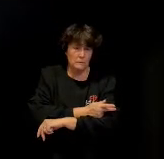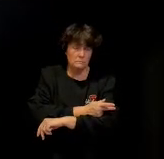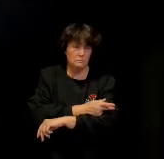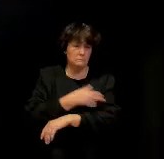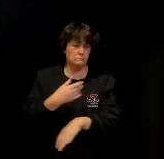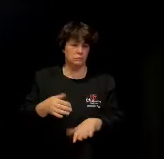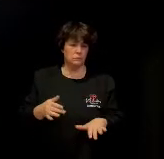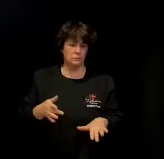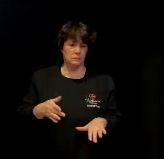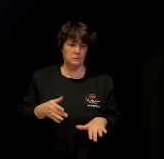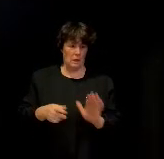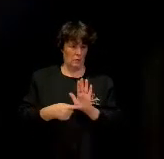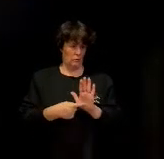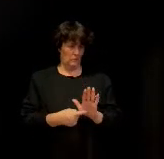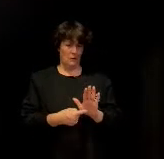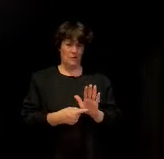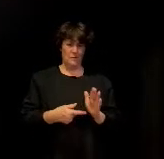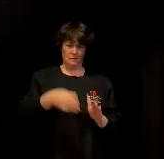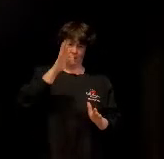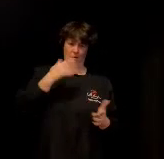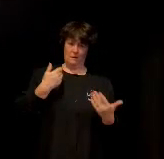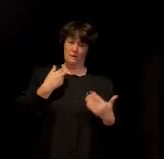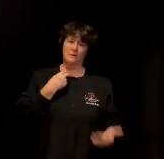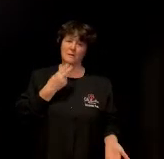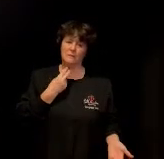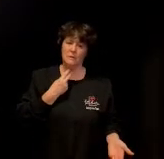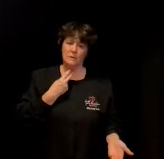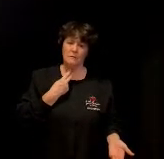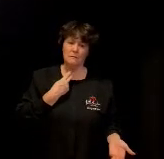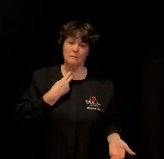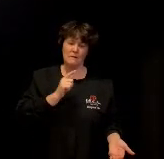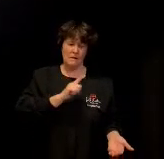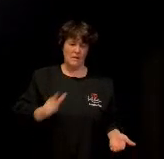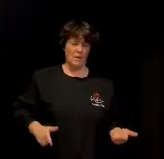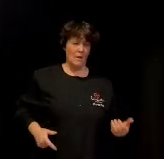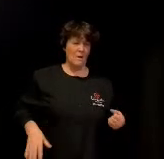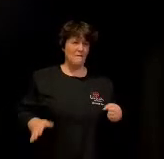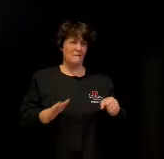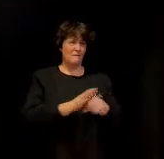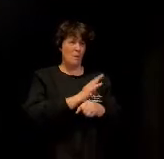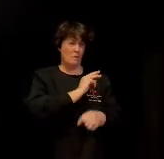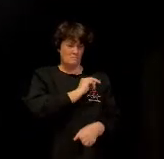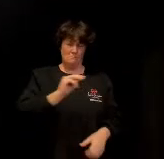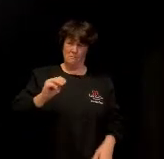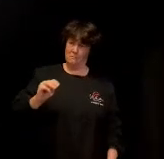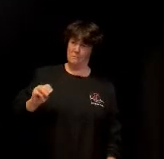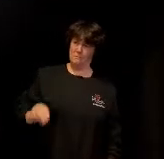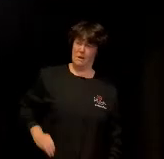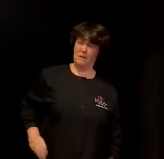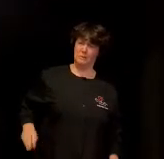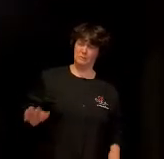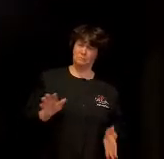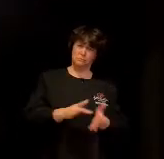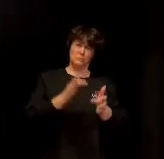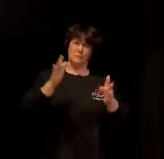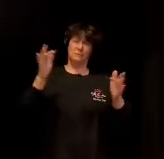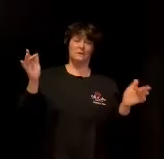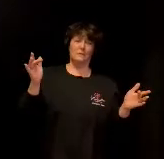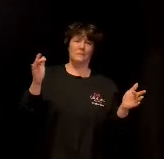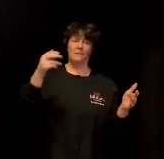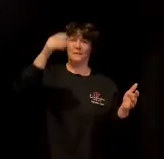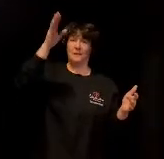God has a voice. The voice of the Lord is full of majesty. You know what? God is